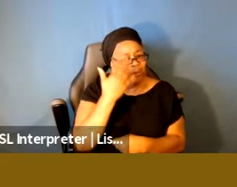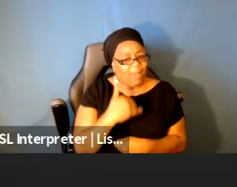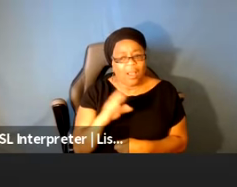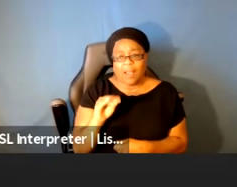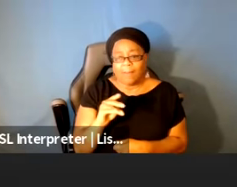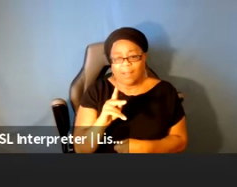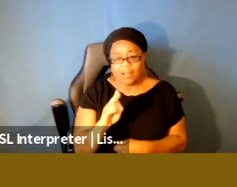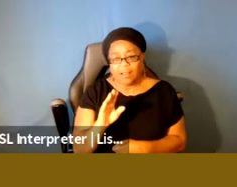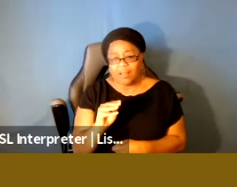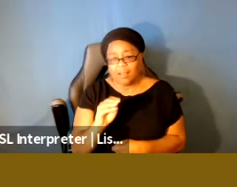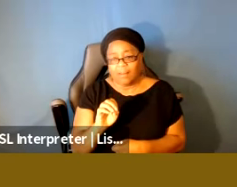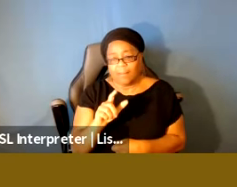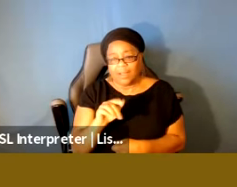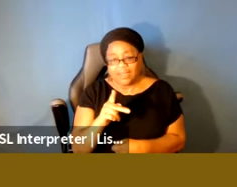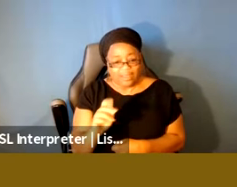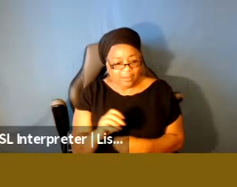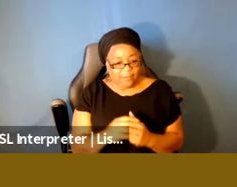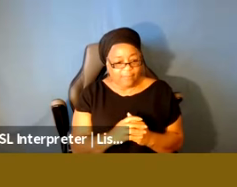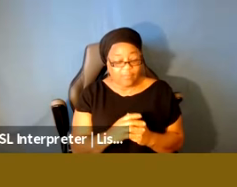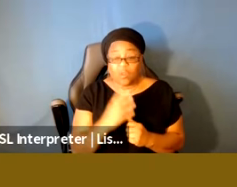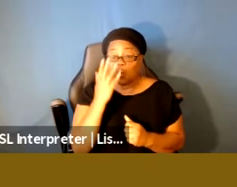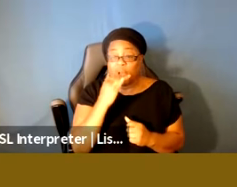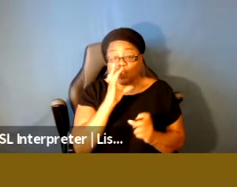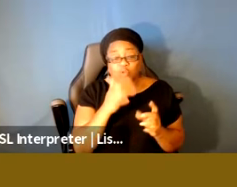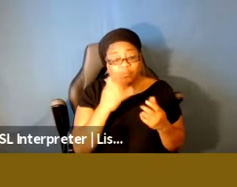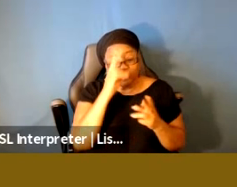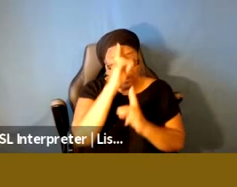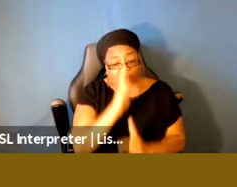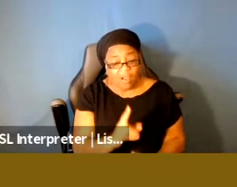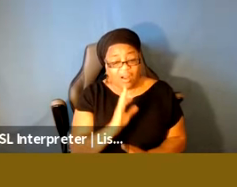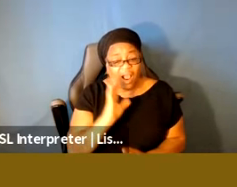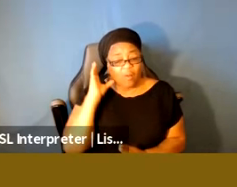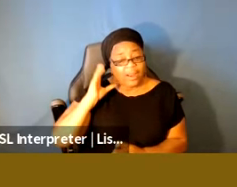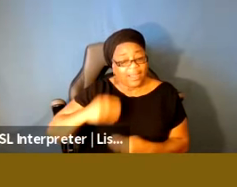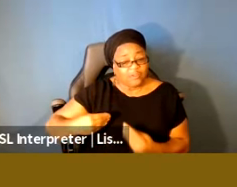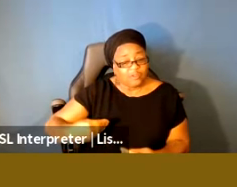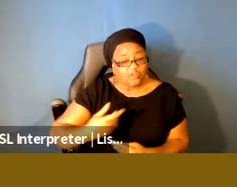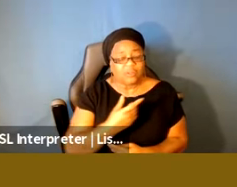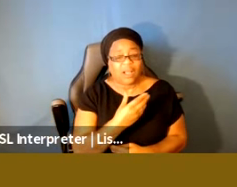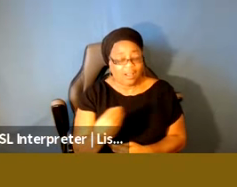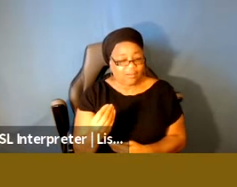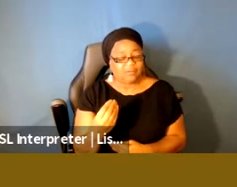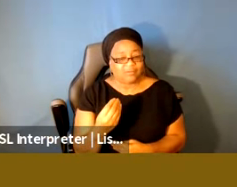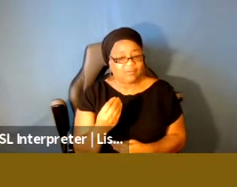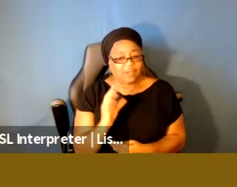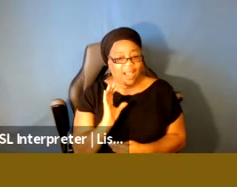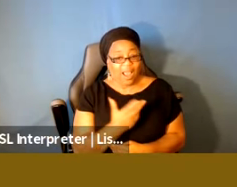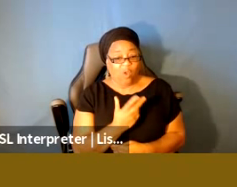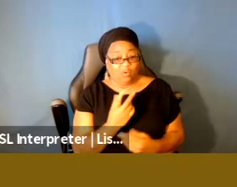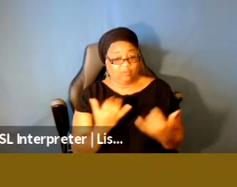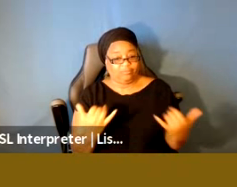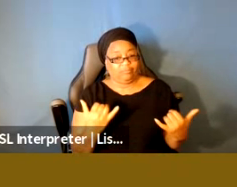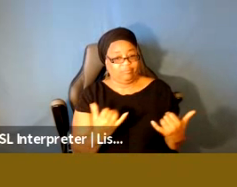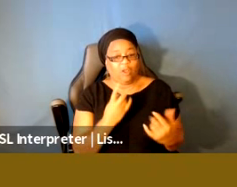tribute to our ancestors and elders who paved the way for us as visual artists here in DC. And so it was fitting for me to use